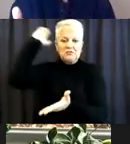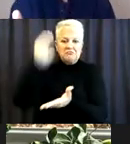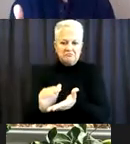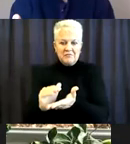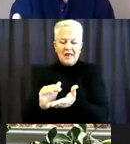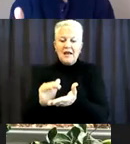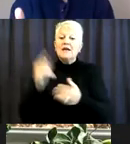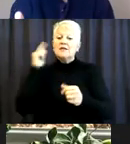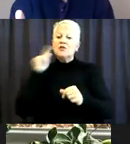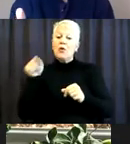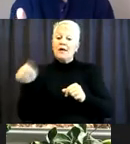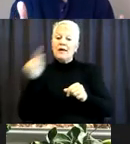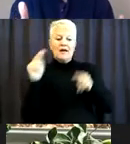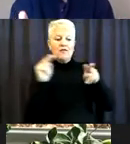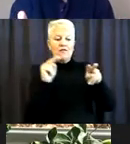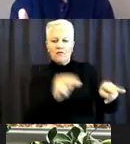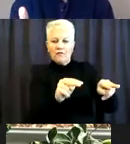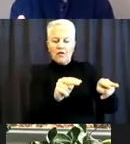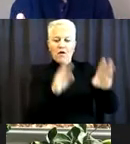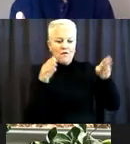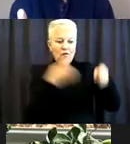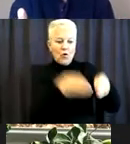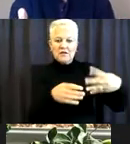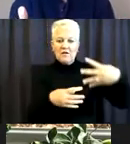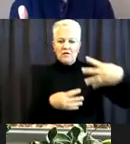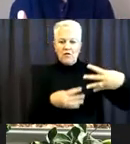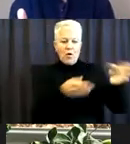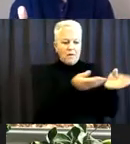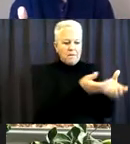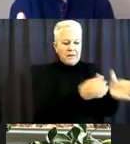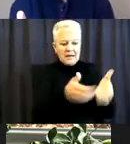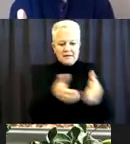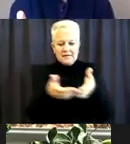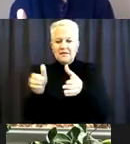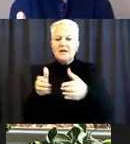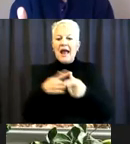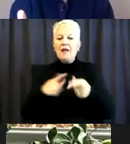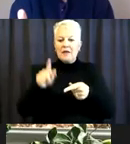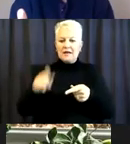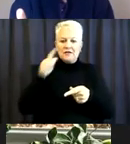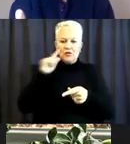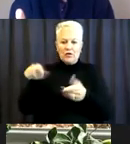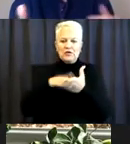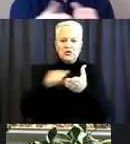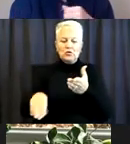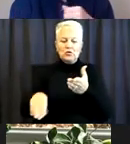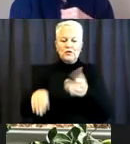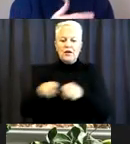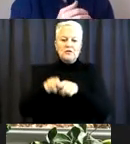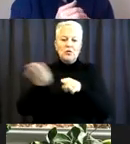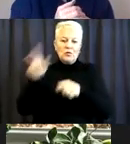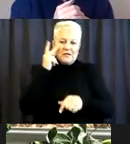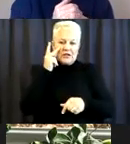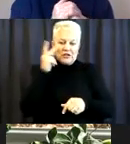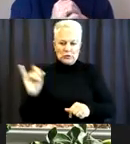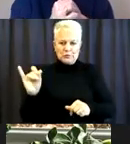those 4 bins as much as we can make it be, and the needs of that student visually also. The next picture